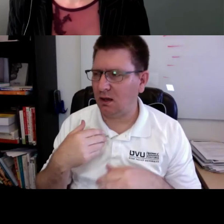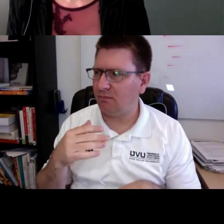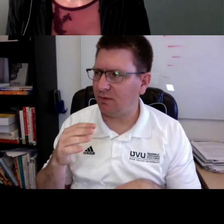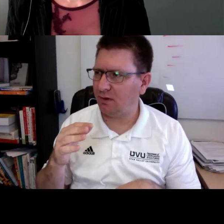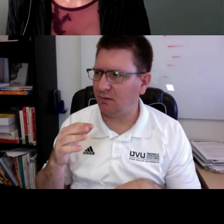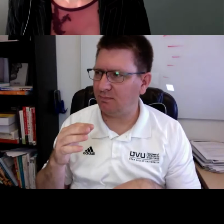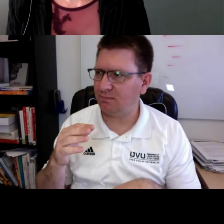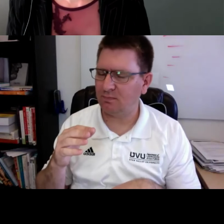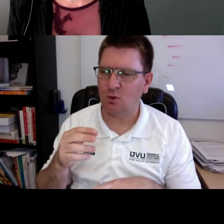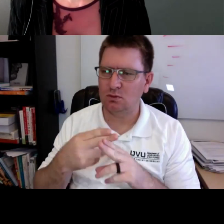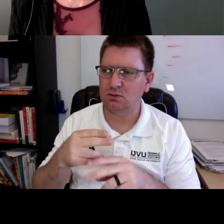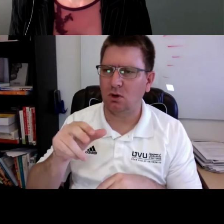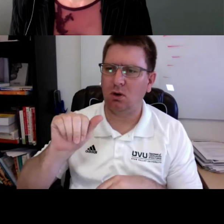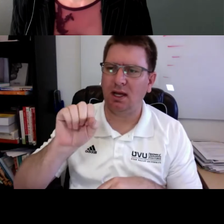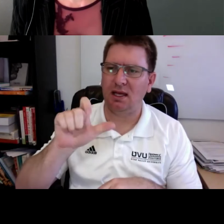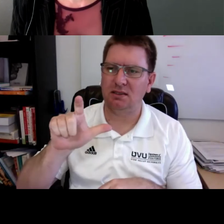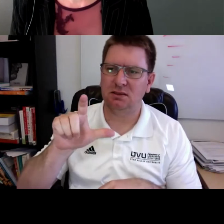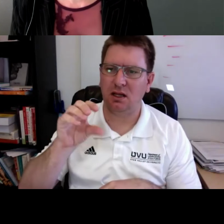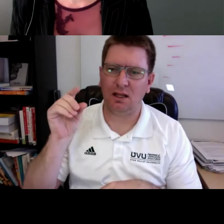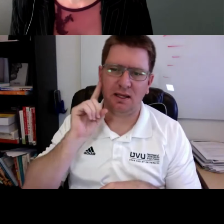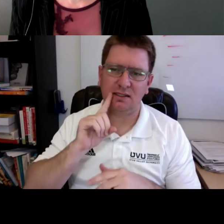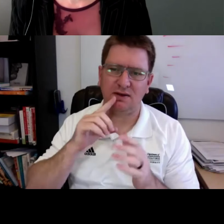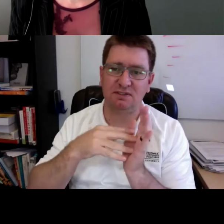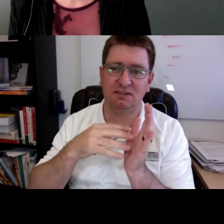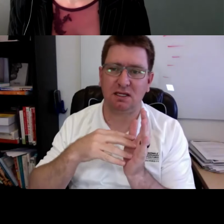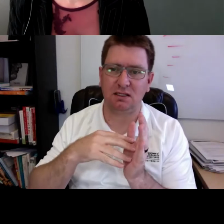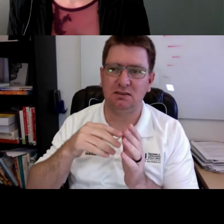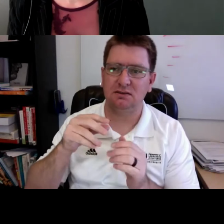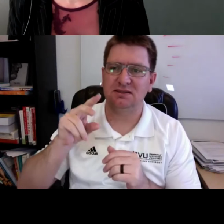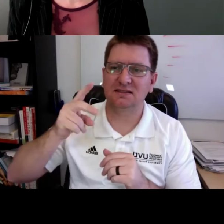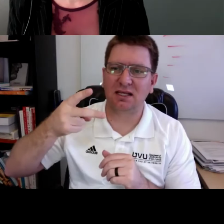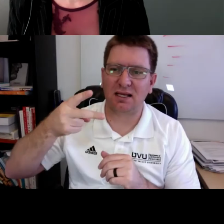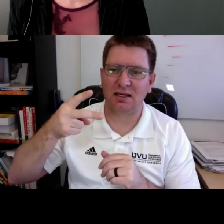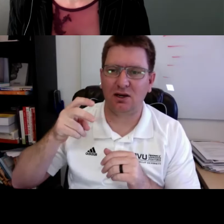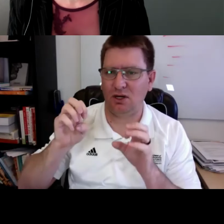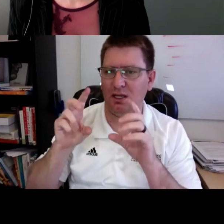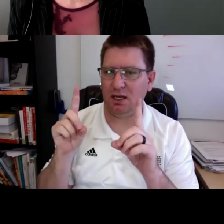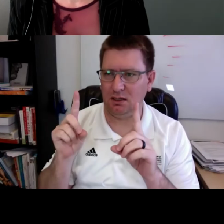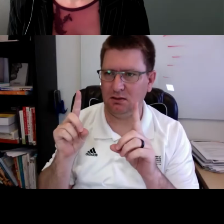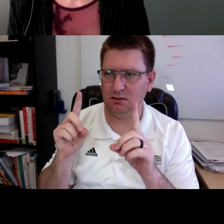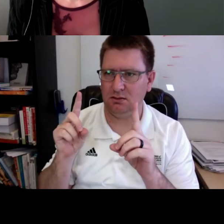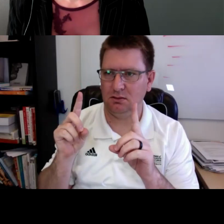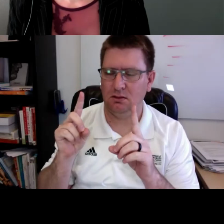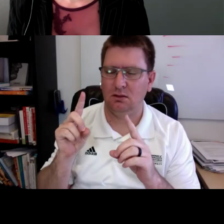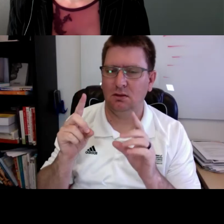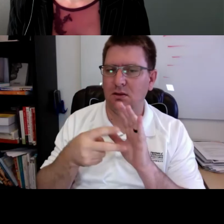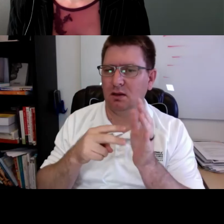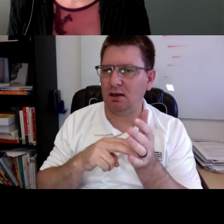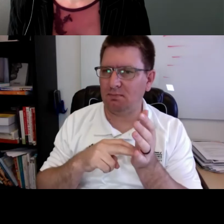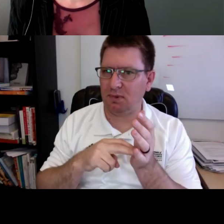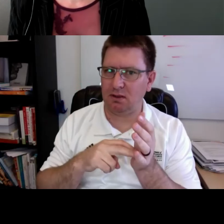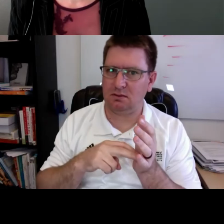piece. So we've got what's called ASL and Deaf Studies